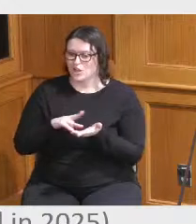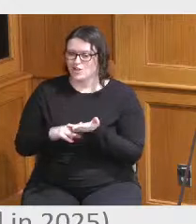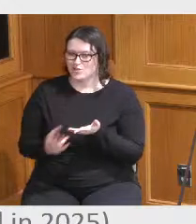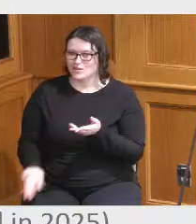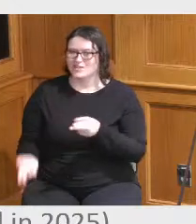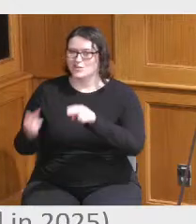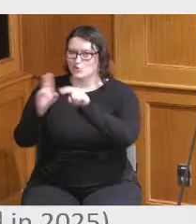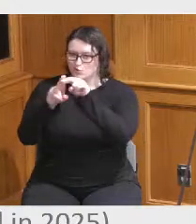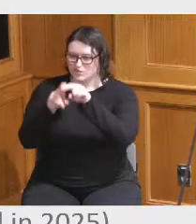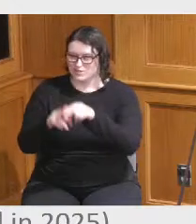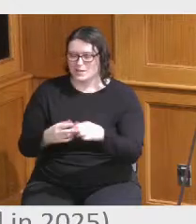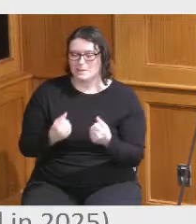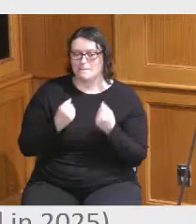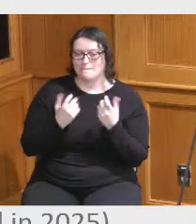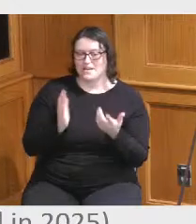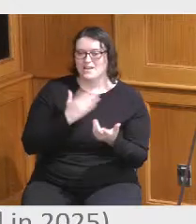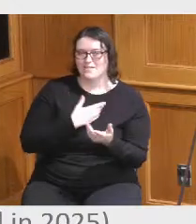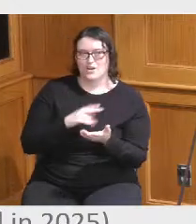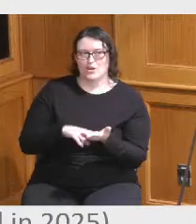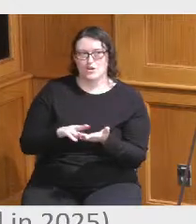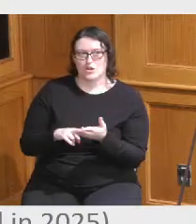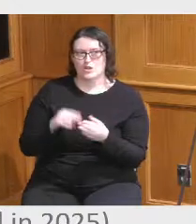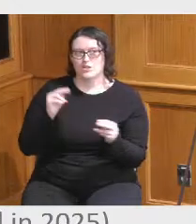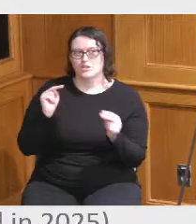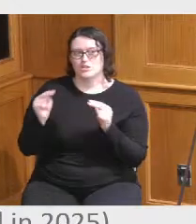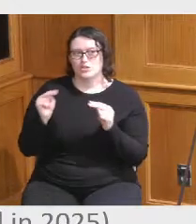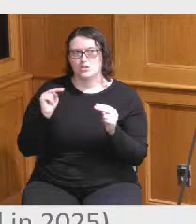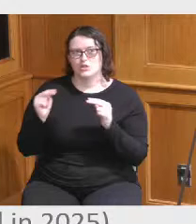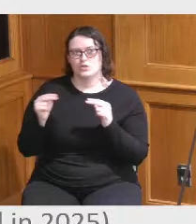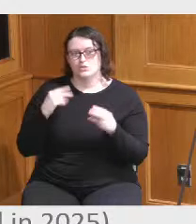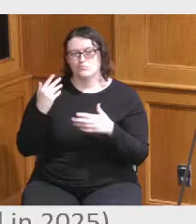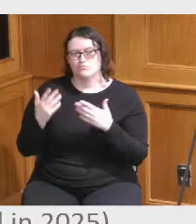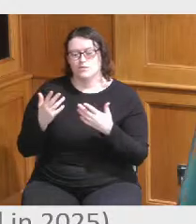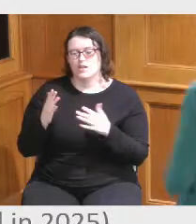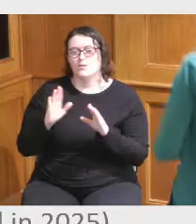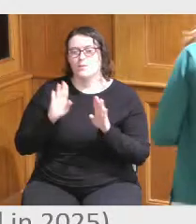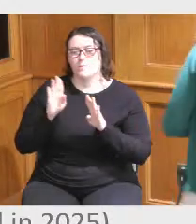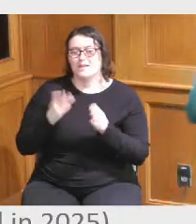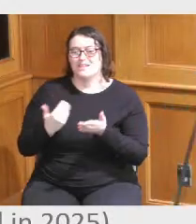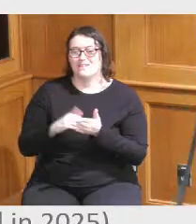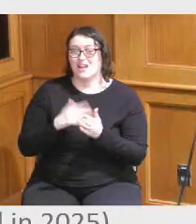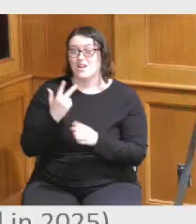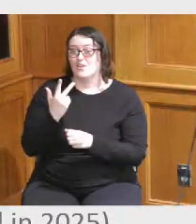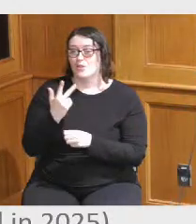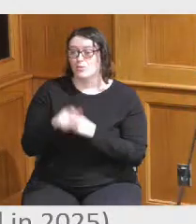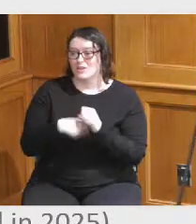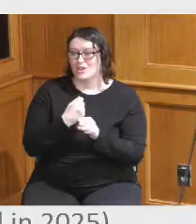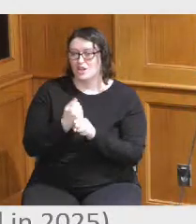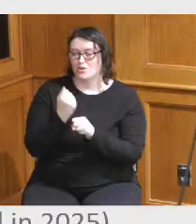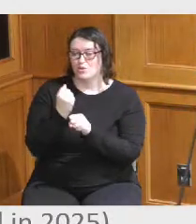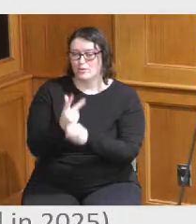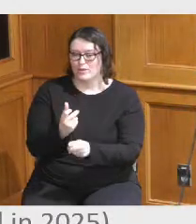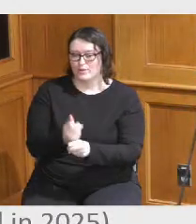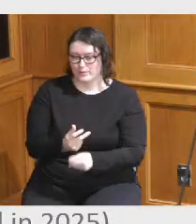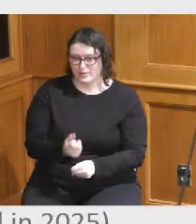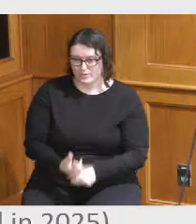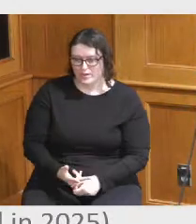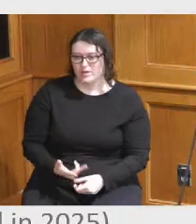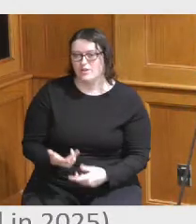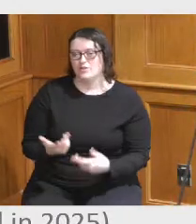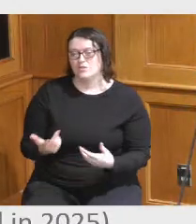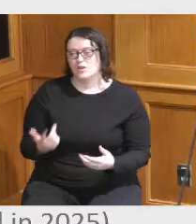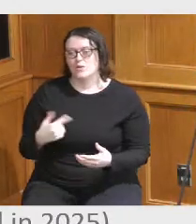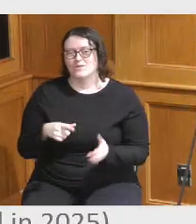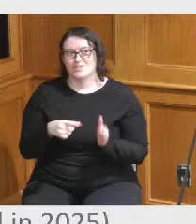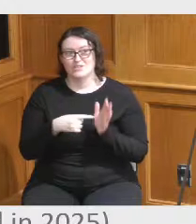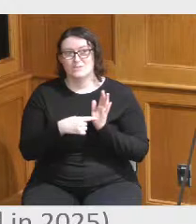So many of our contracts are negotiated and are rebid every 3 years. And so in the last several years, these are some